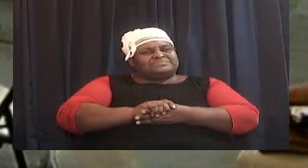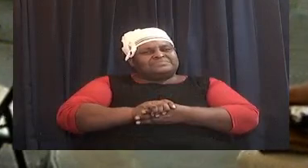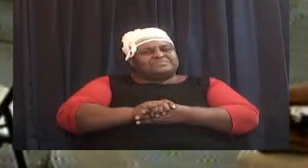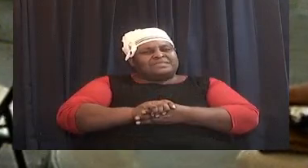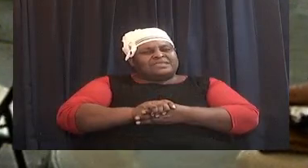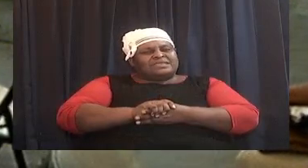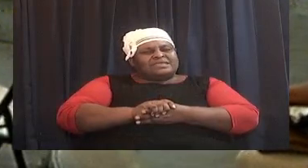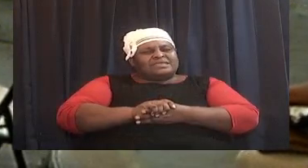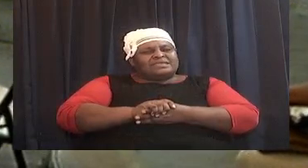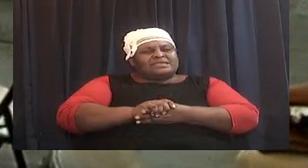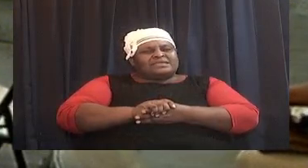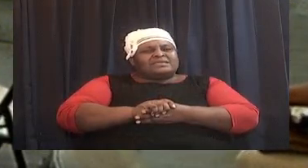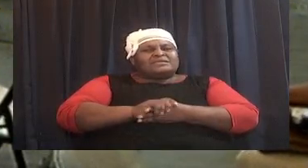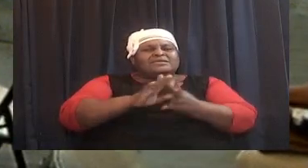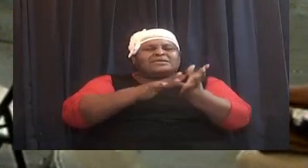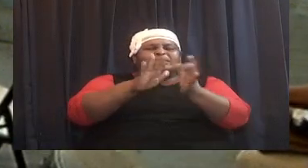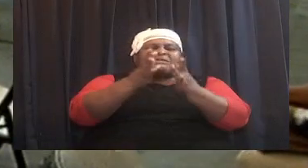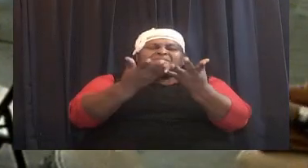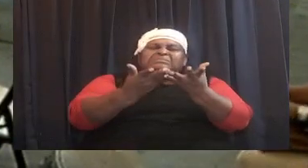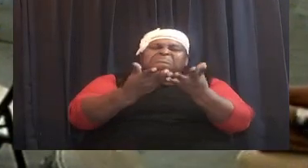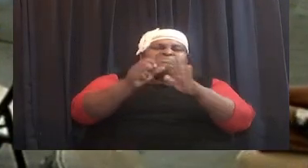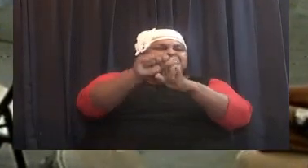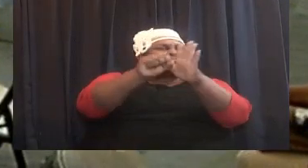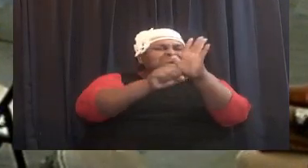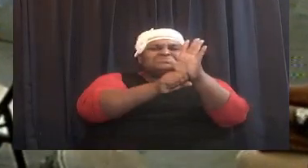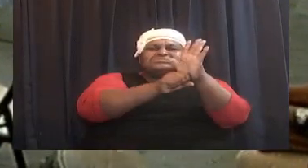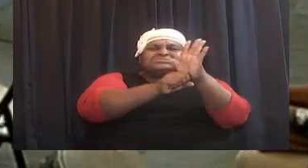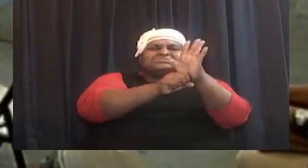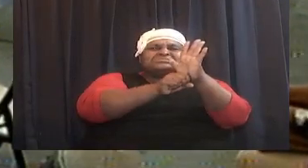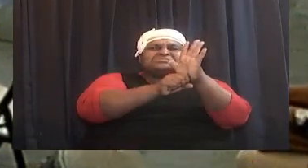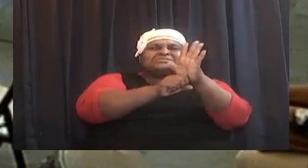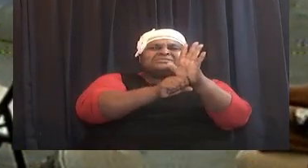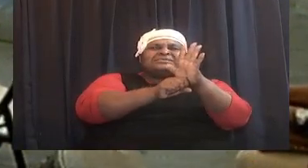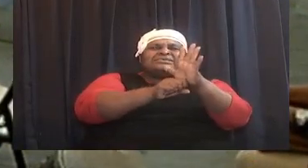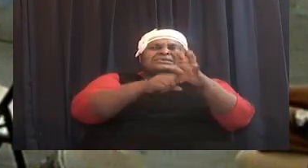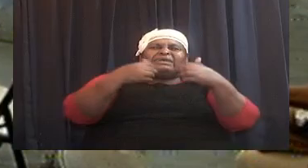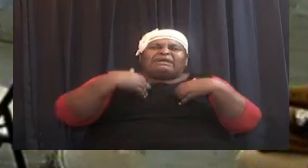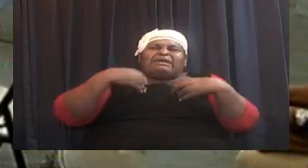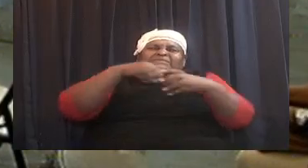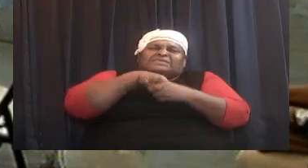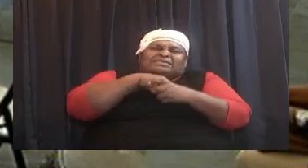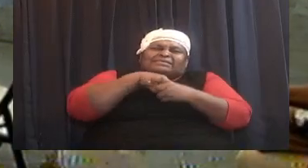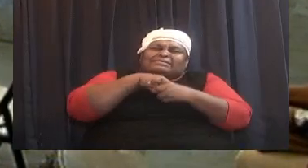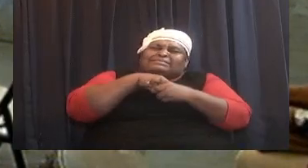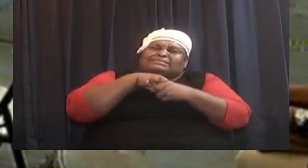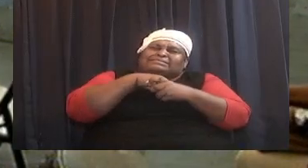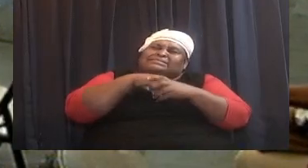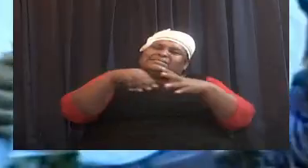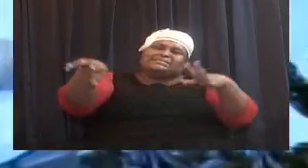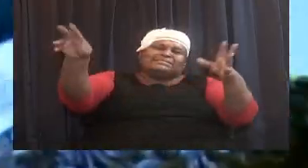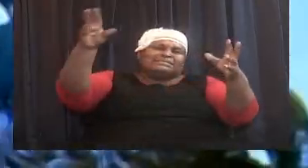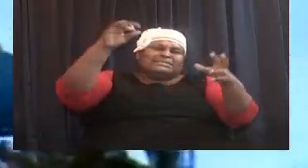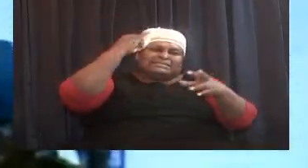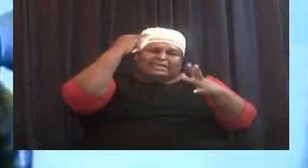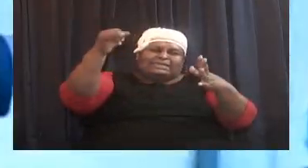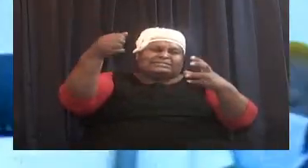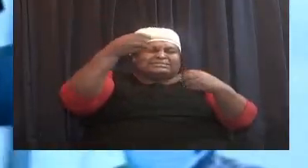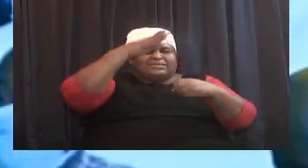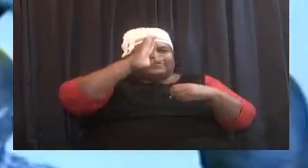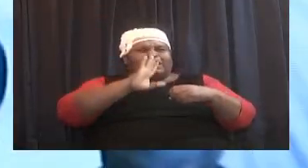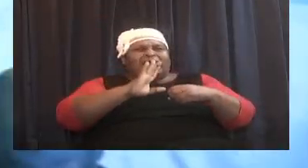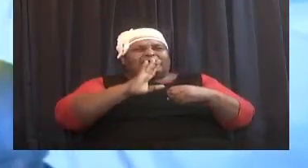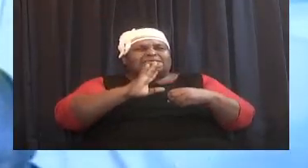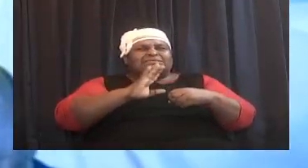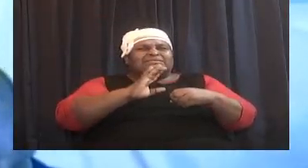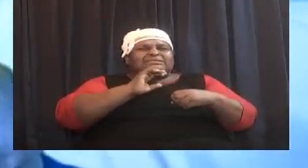And so while the Bible, while the scriptures contain the concept of God, I am not even sure that